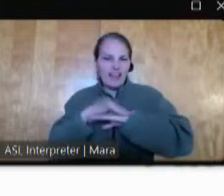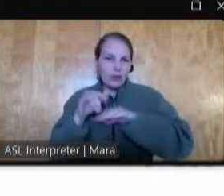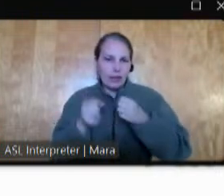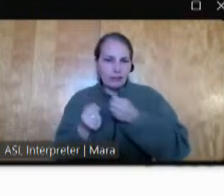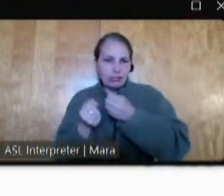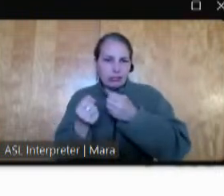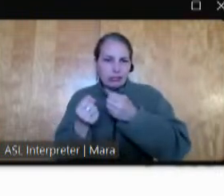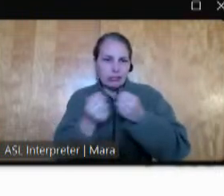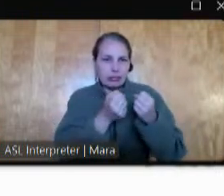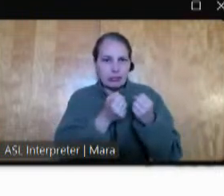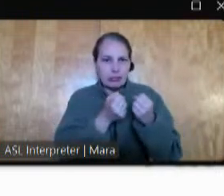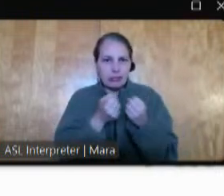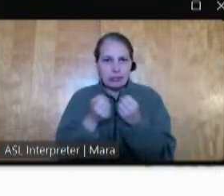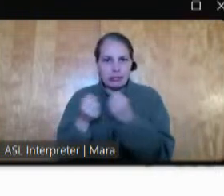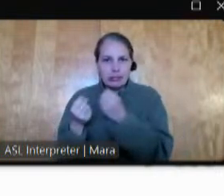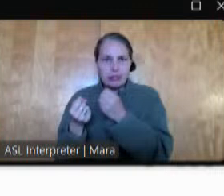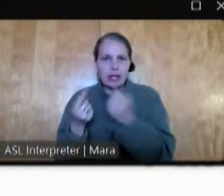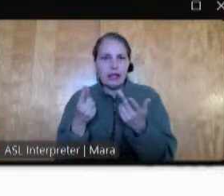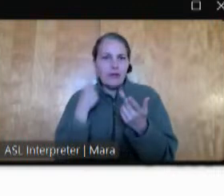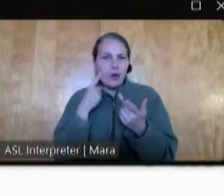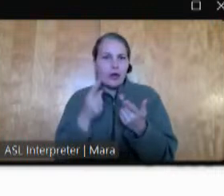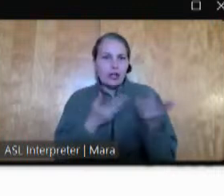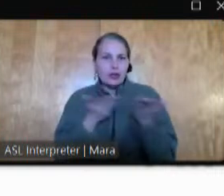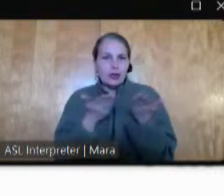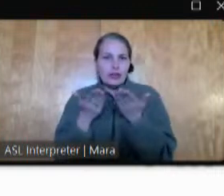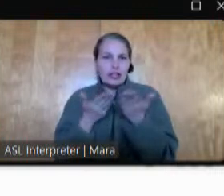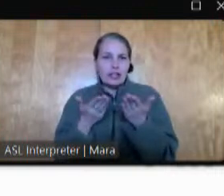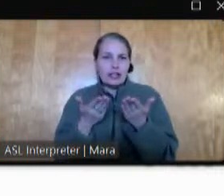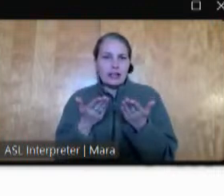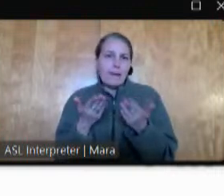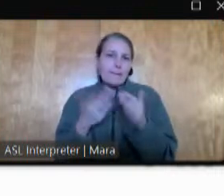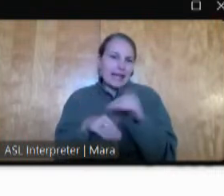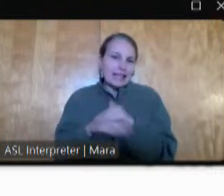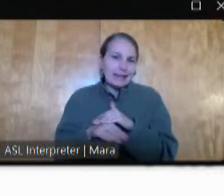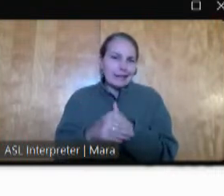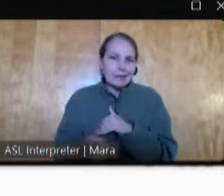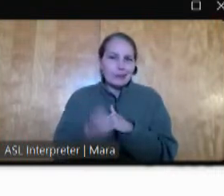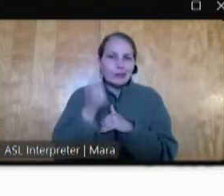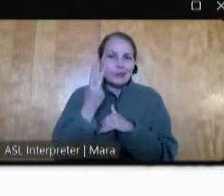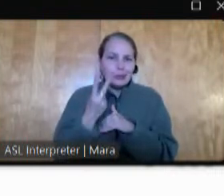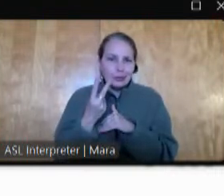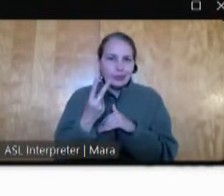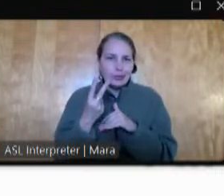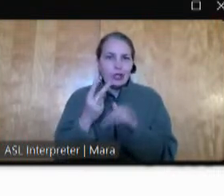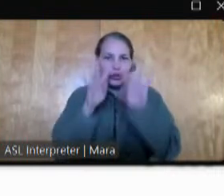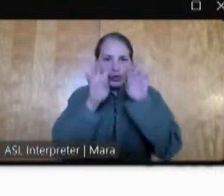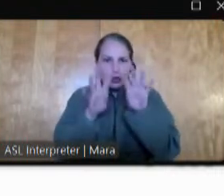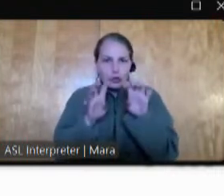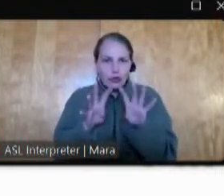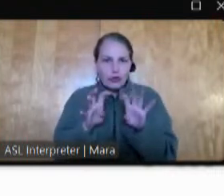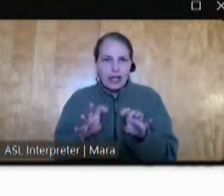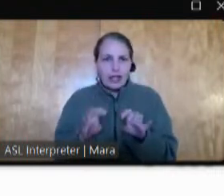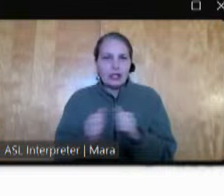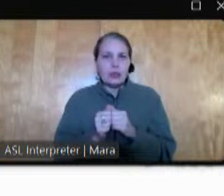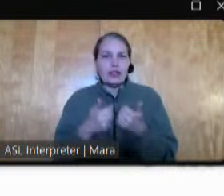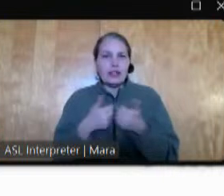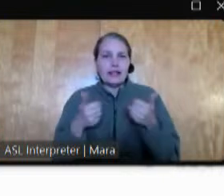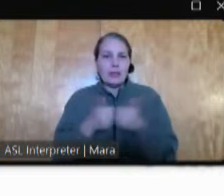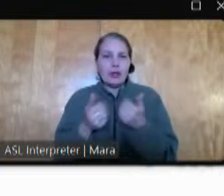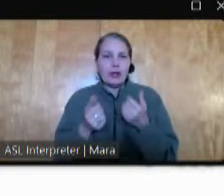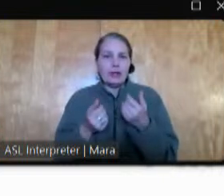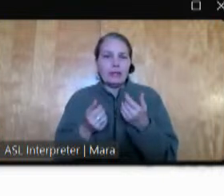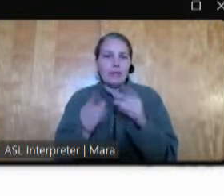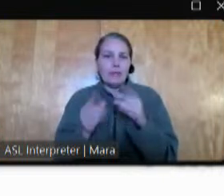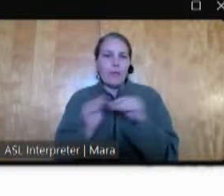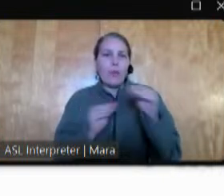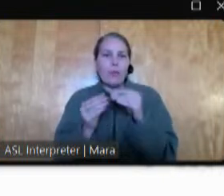these surveys were done using 2 separate mobile platforms, which are basically a vehicle equipped with a suite of very